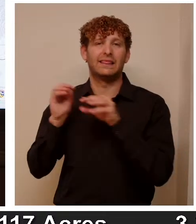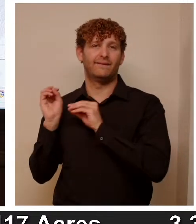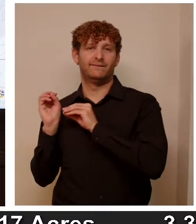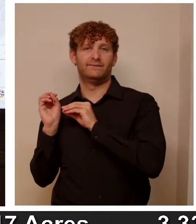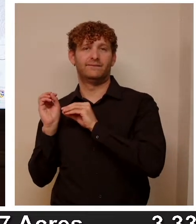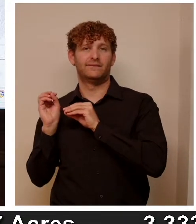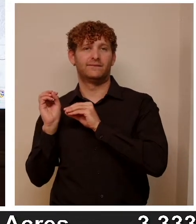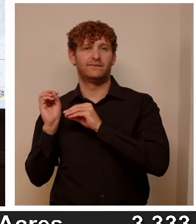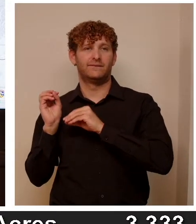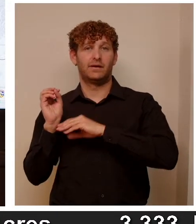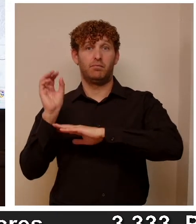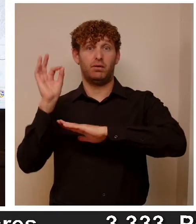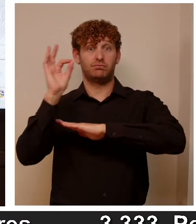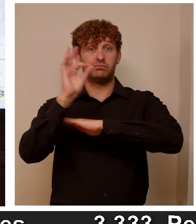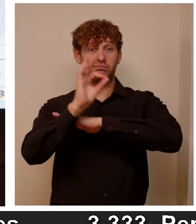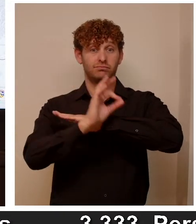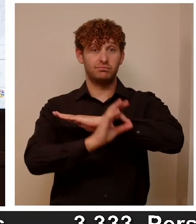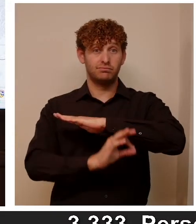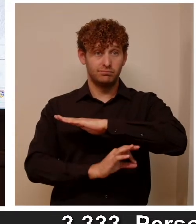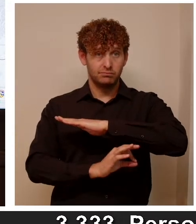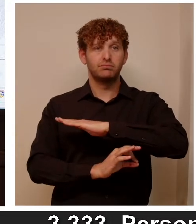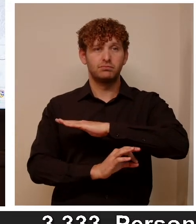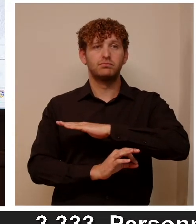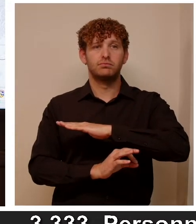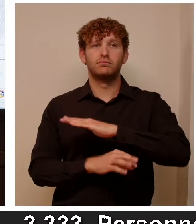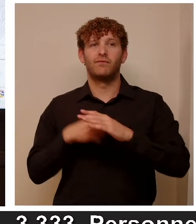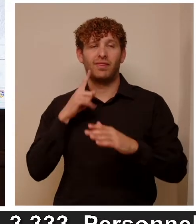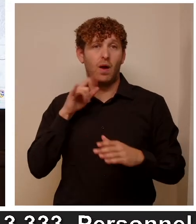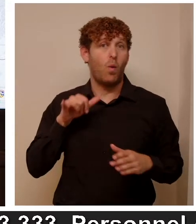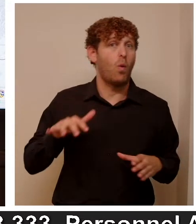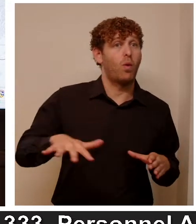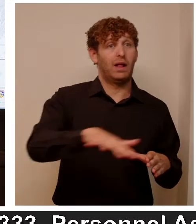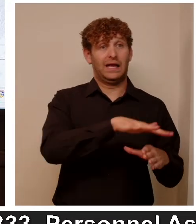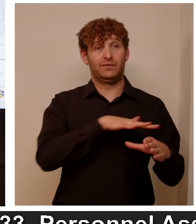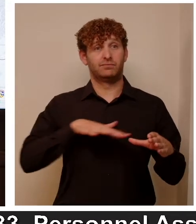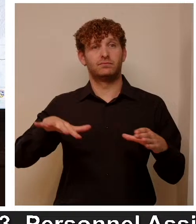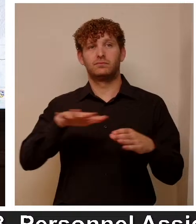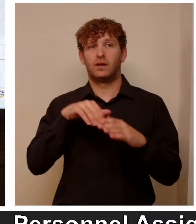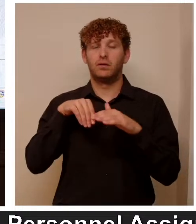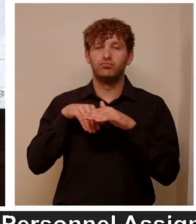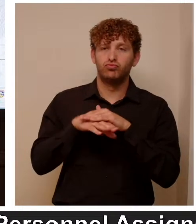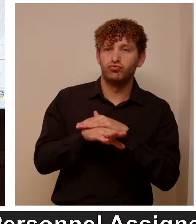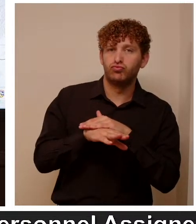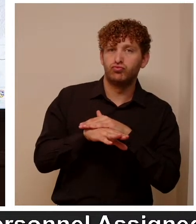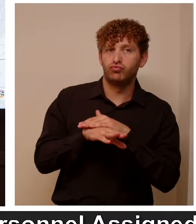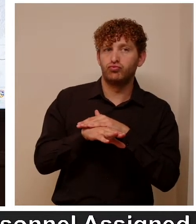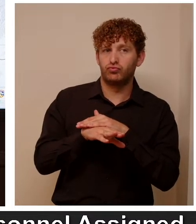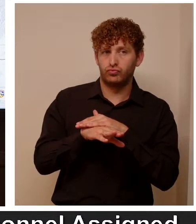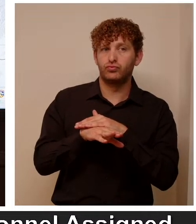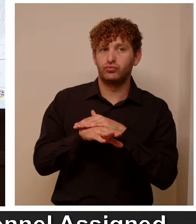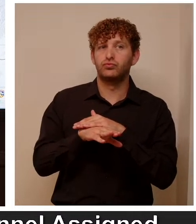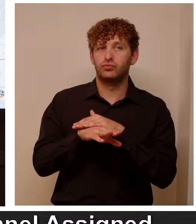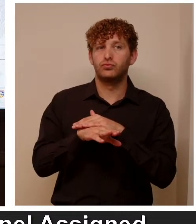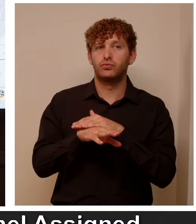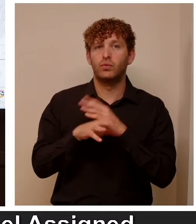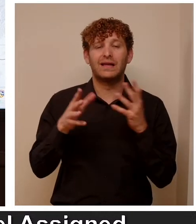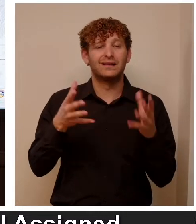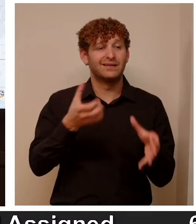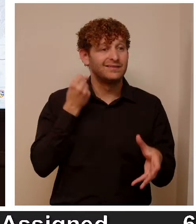areas. Again, the key is to get in, assess, grab some things you need, and to get out of the area. Thank